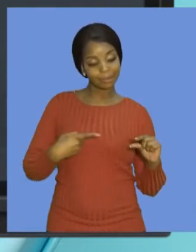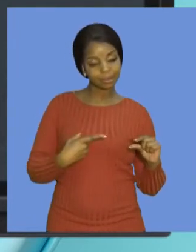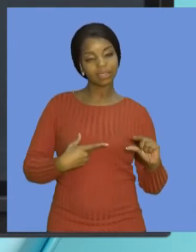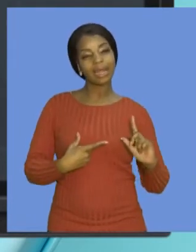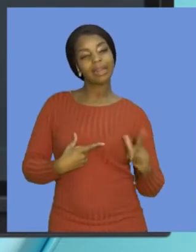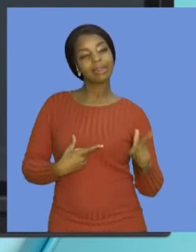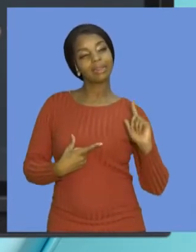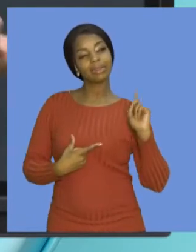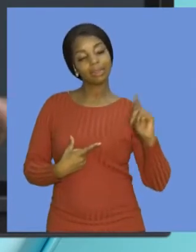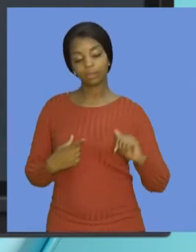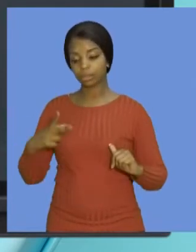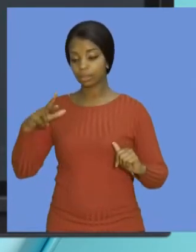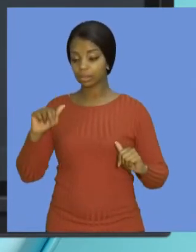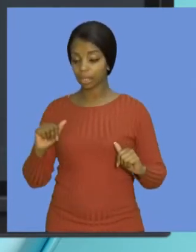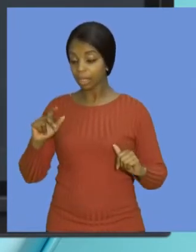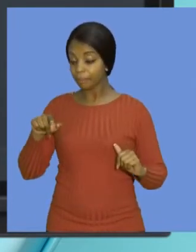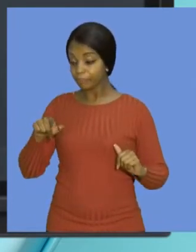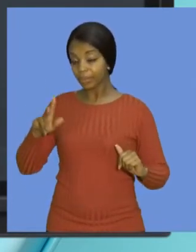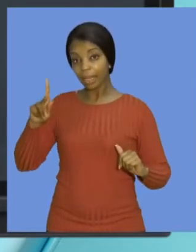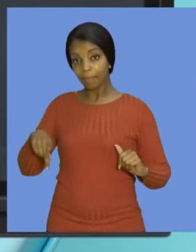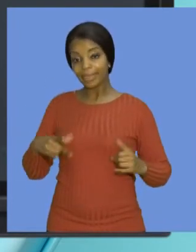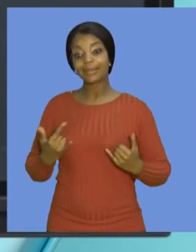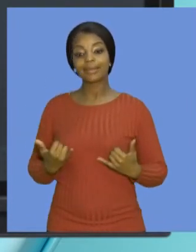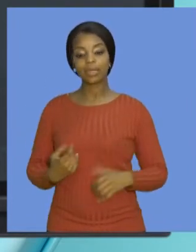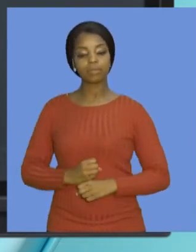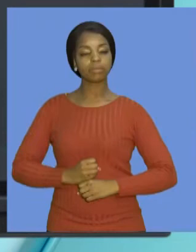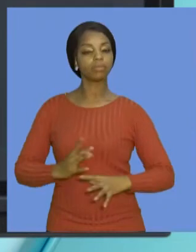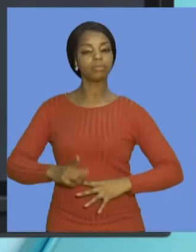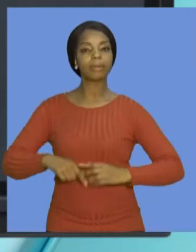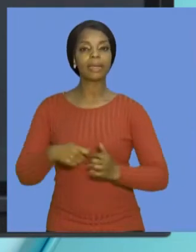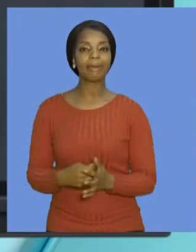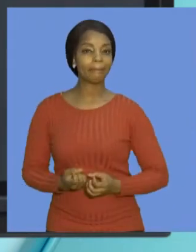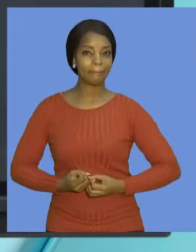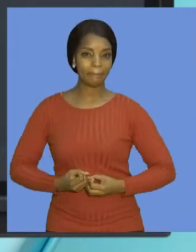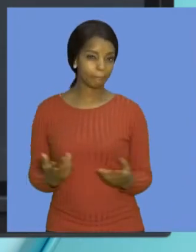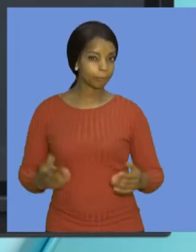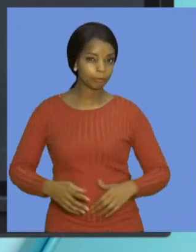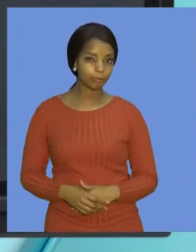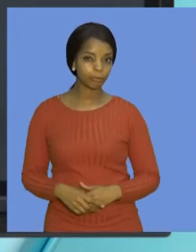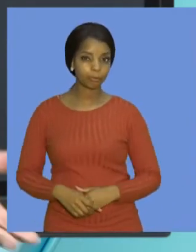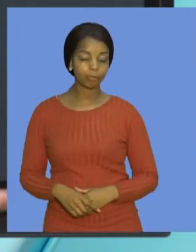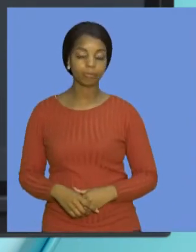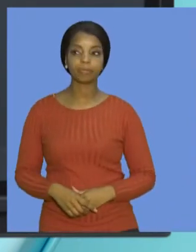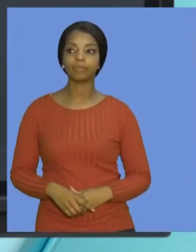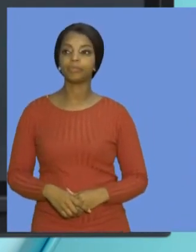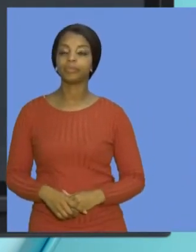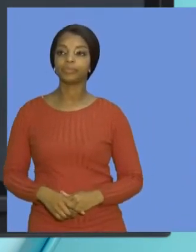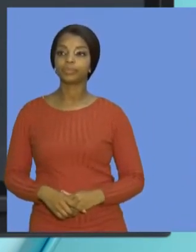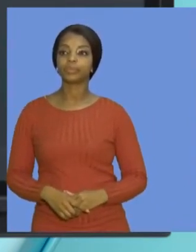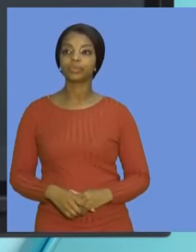book value or the trade-in value, whereas the P value will be what you bought it with or your principal